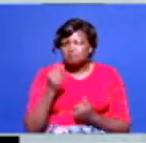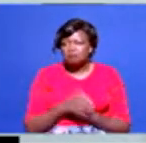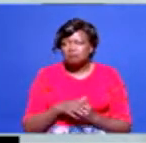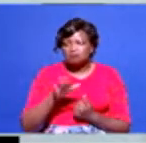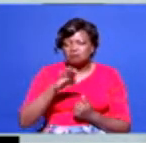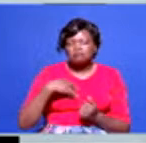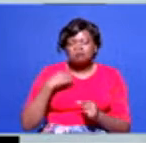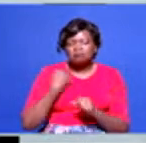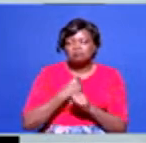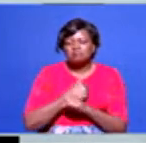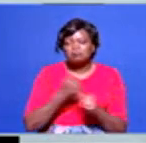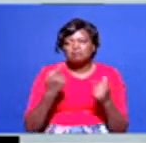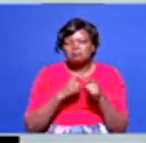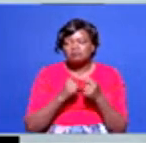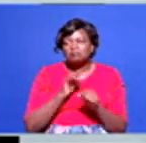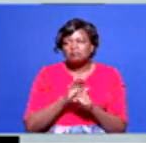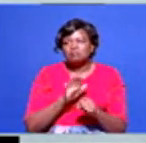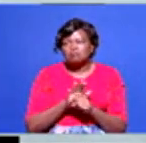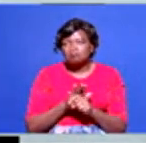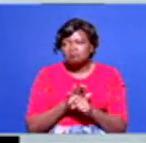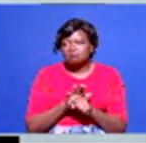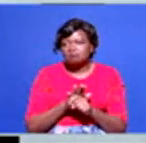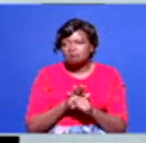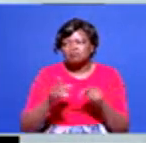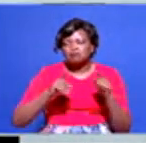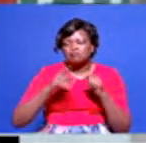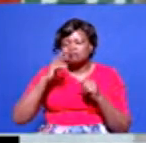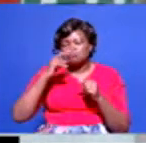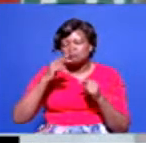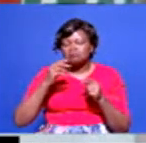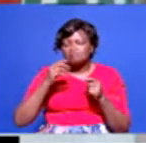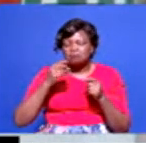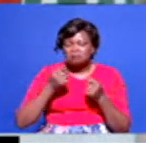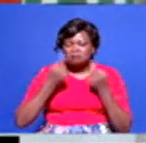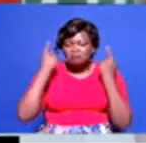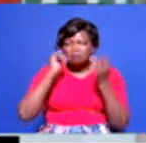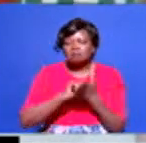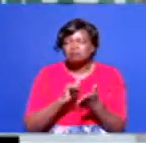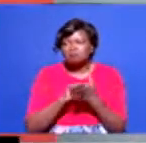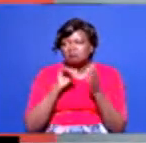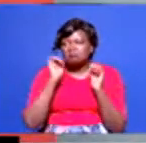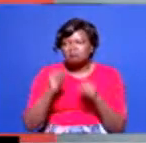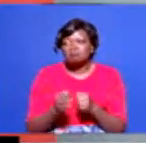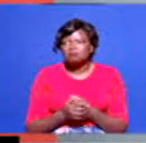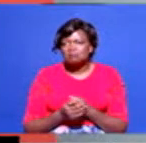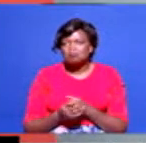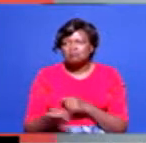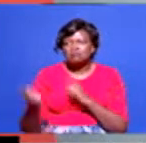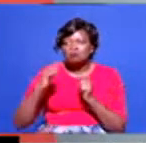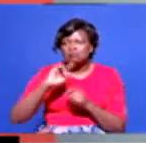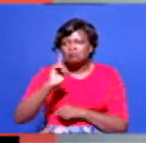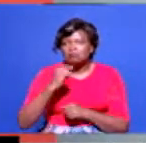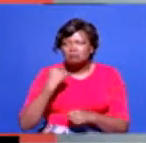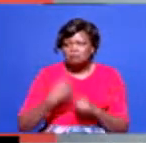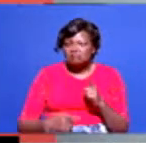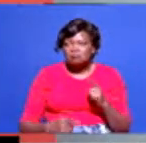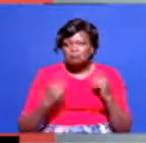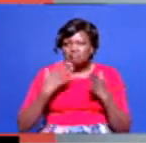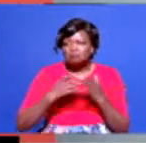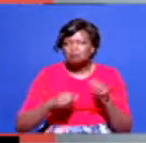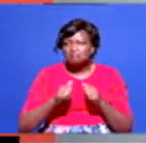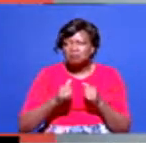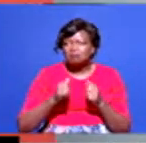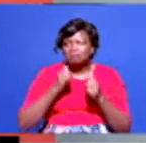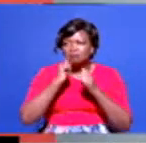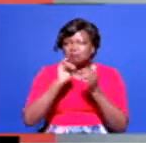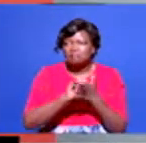And most of the top athletes have realized that they can post first times in Nairobi. This year, I think the great thing about the competition is that